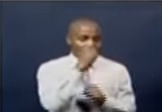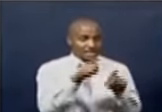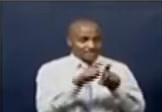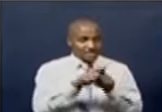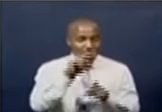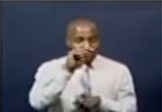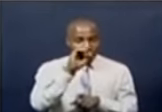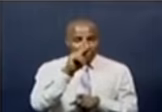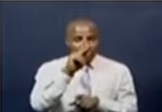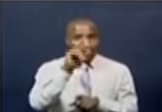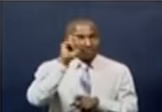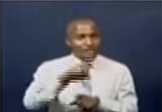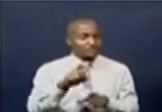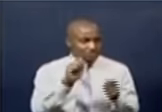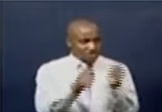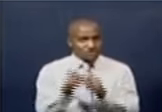NOC. Do you share the same views?